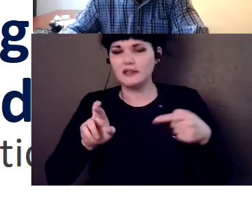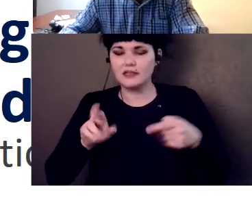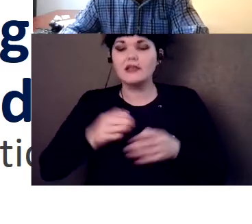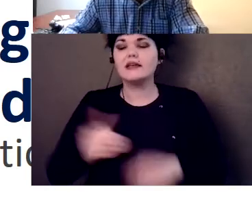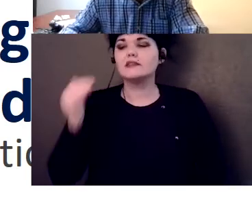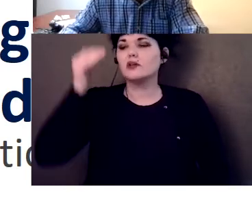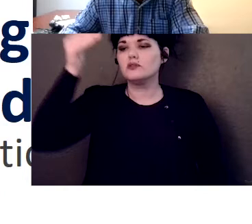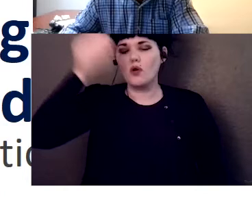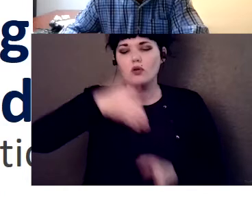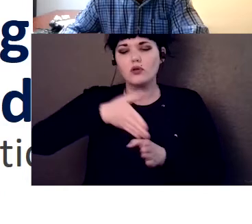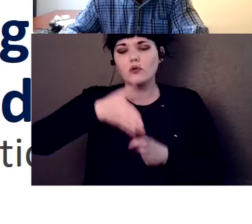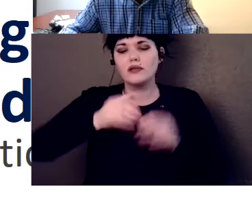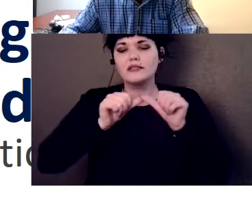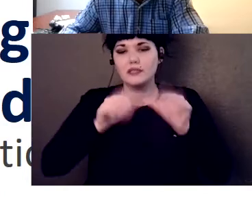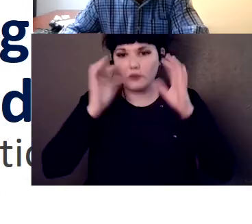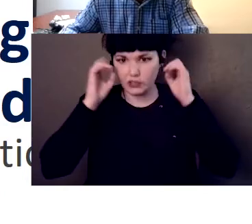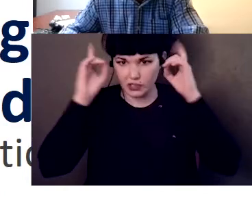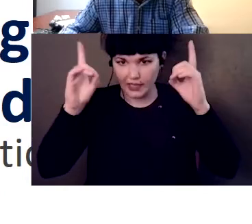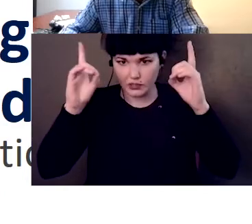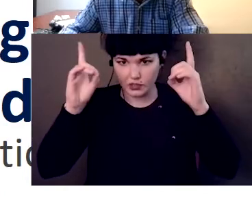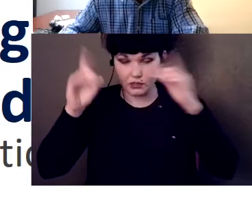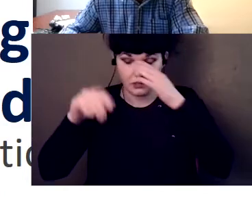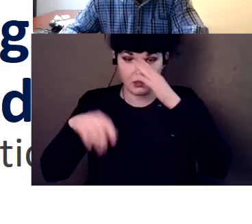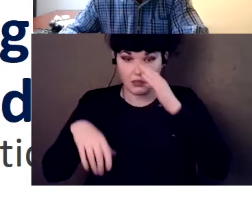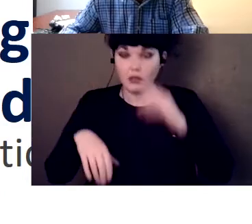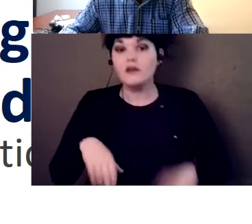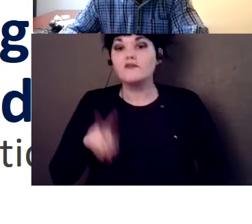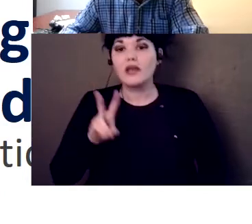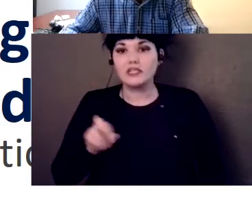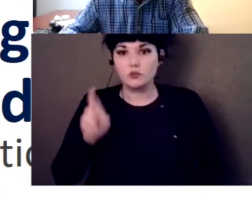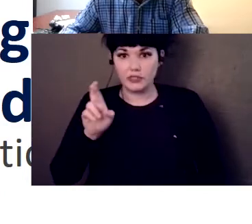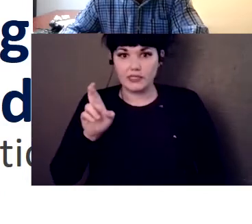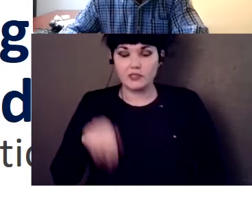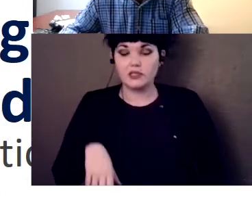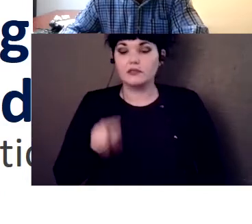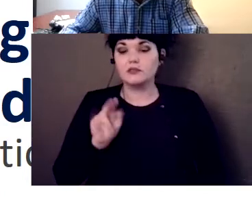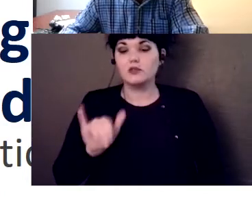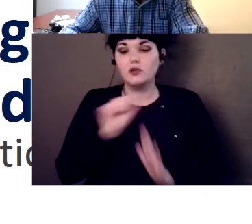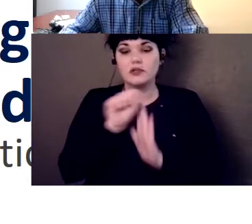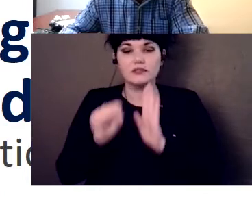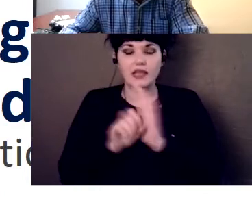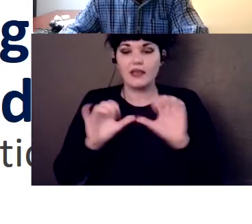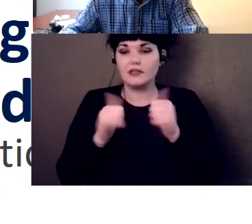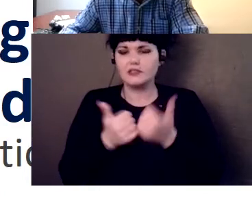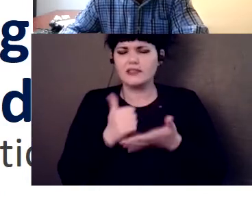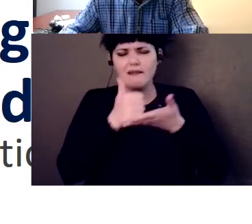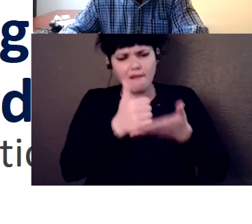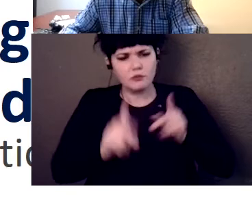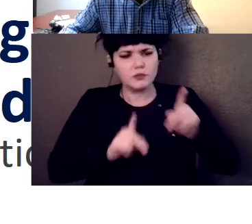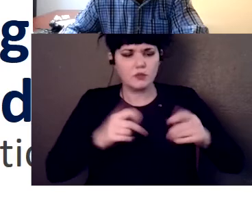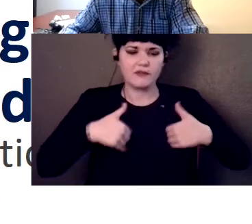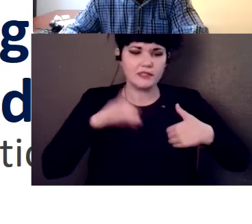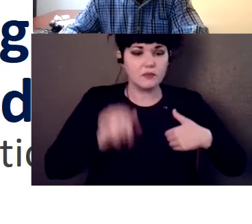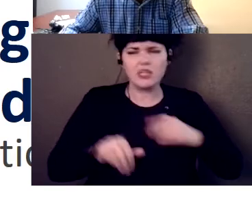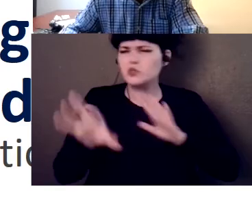education services, vocational rehabilitation. It's a New York State agency which helps individuals with disabilities to choose, train for,